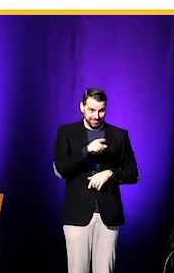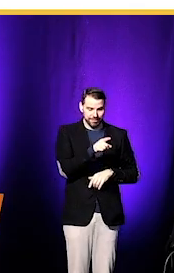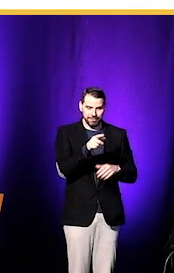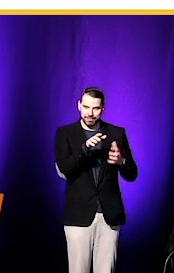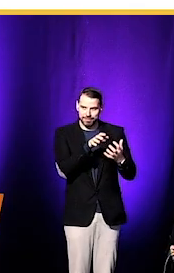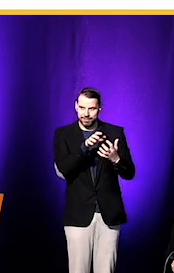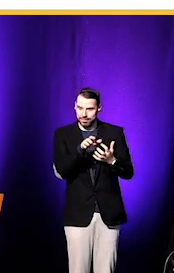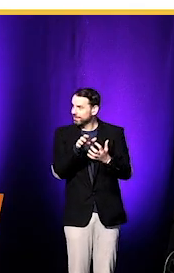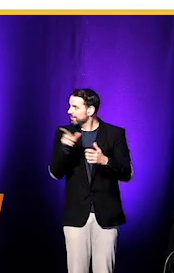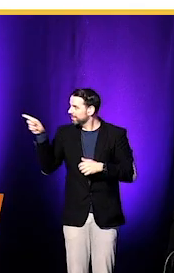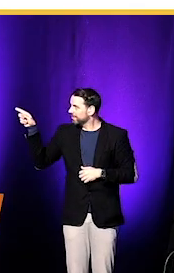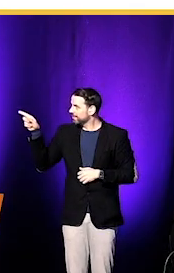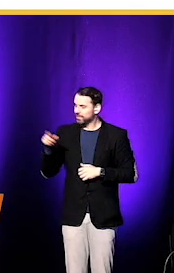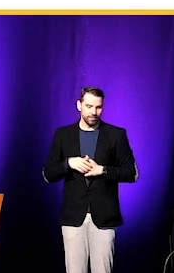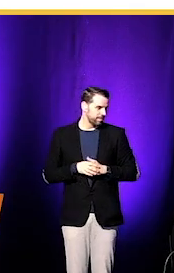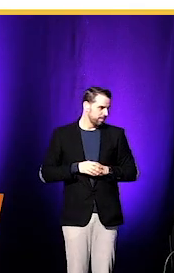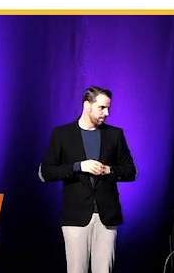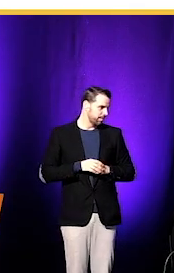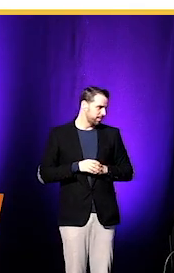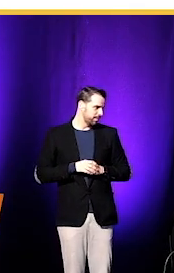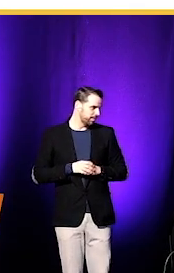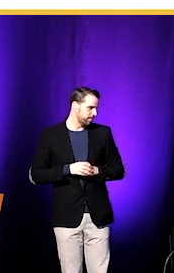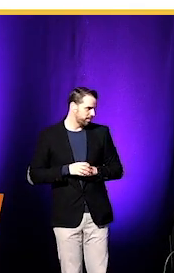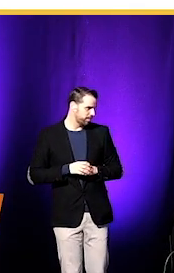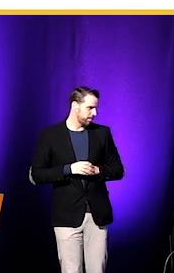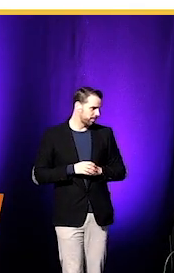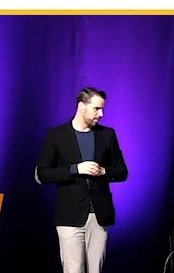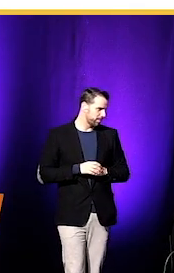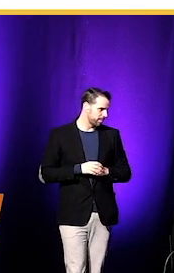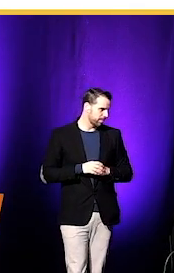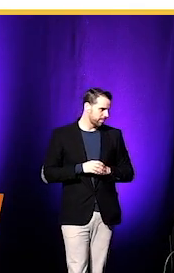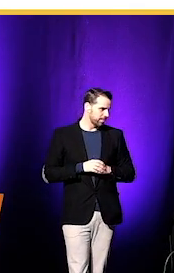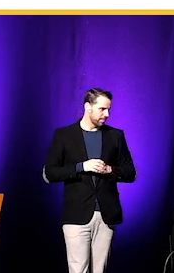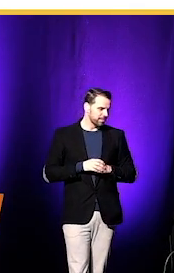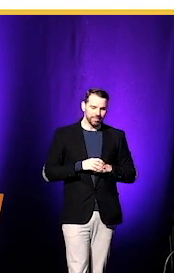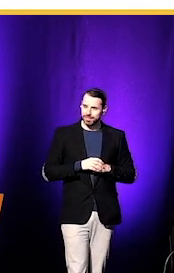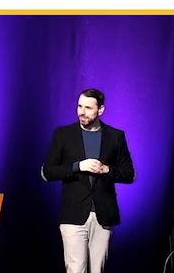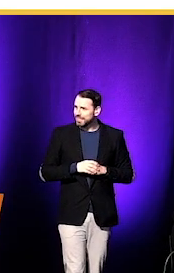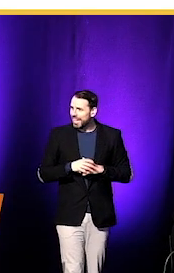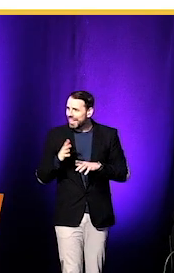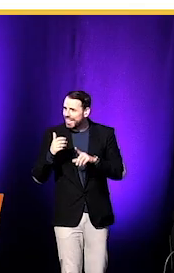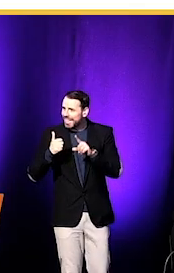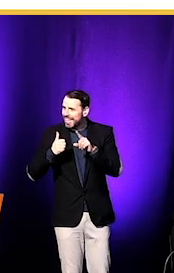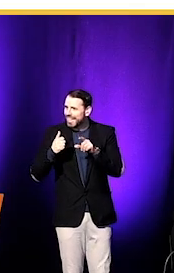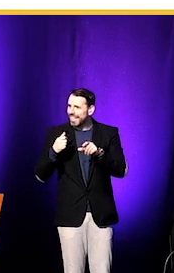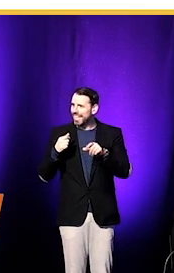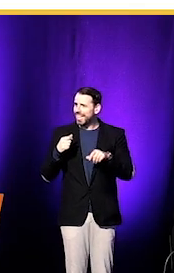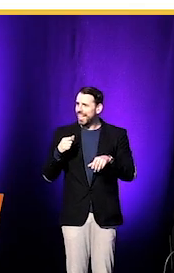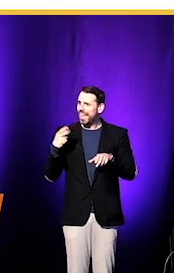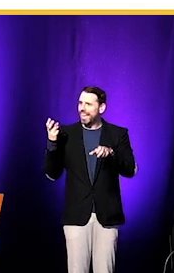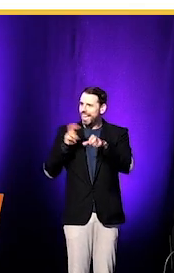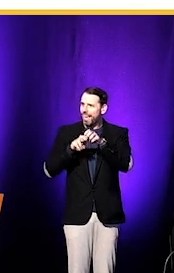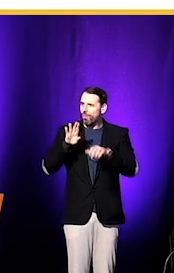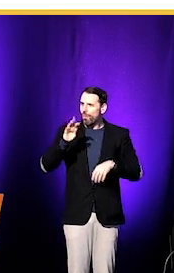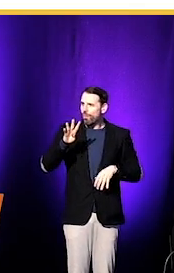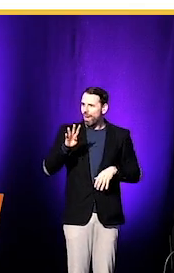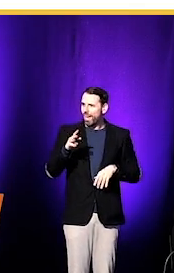Just get out of here! Get on the 405 until you can't take it anymore.